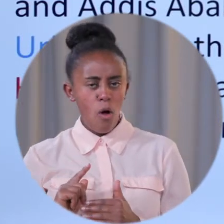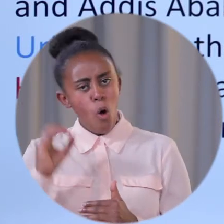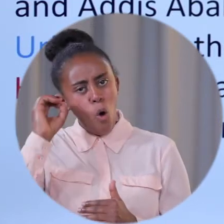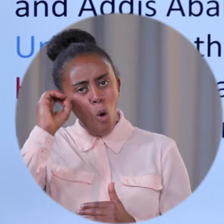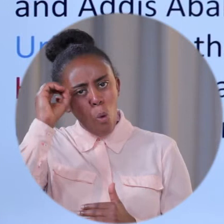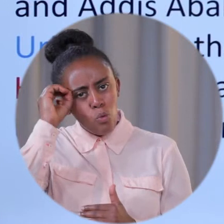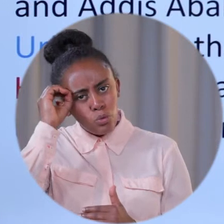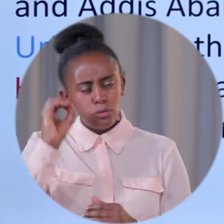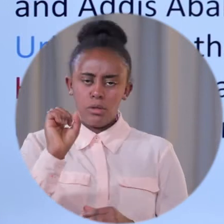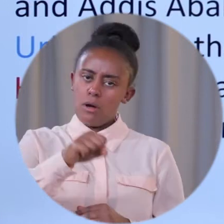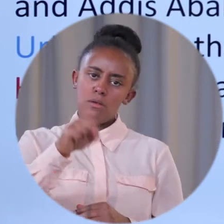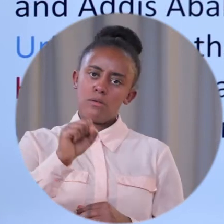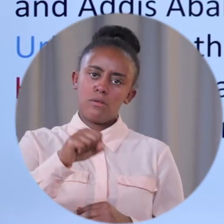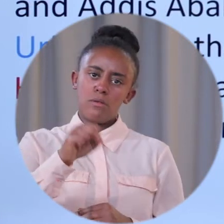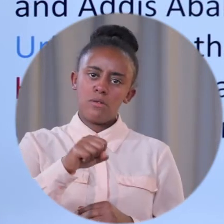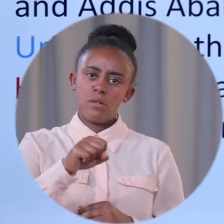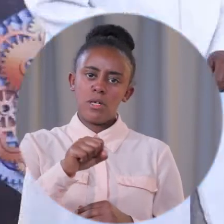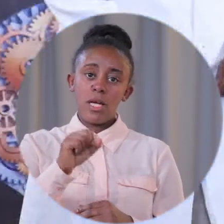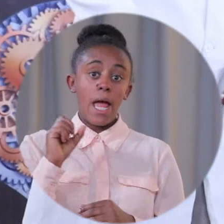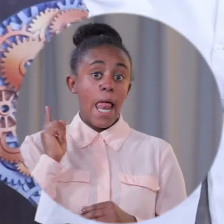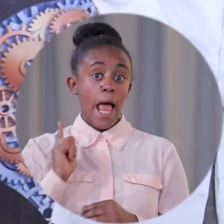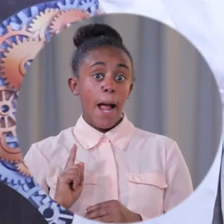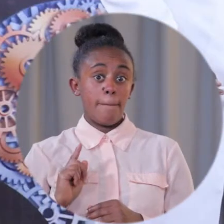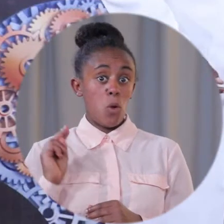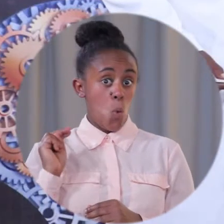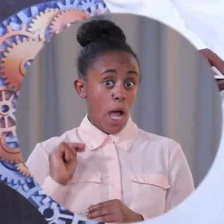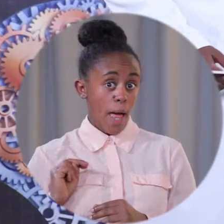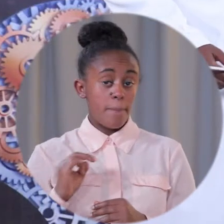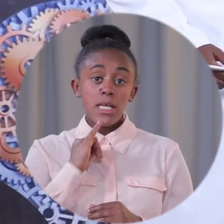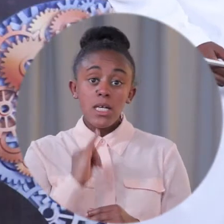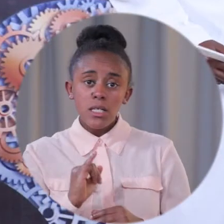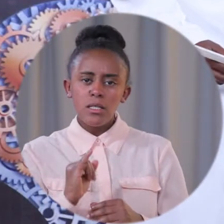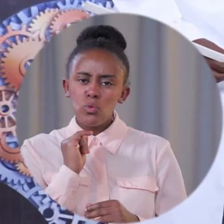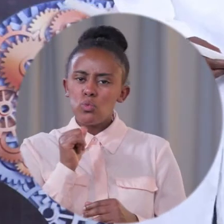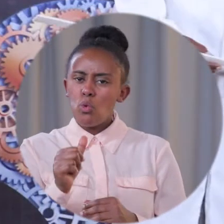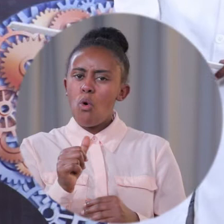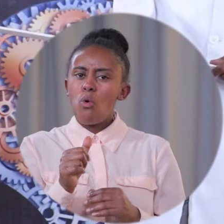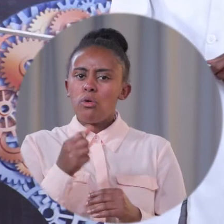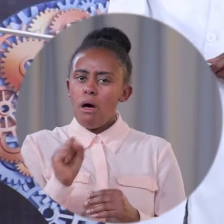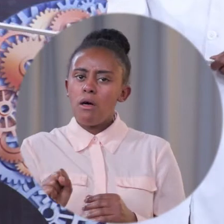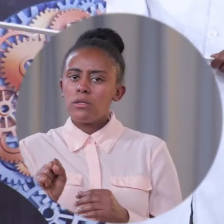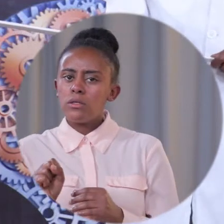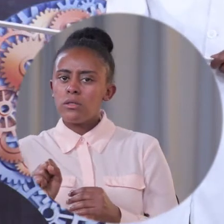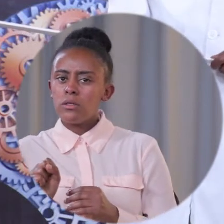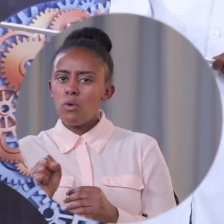Urji, yes. Nakkant is not as hot as